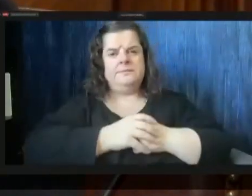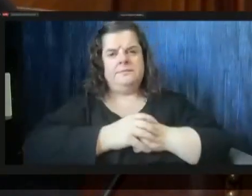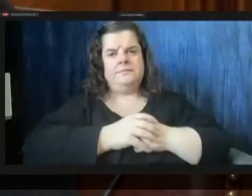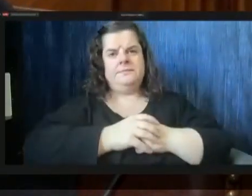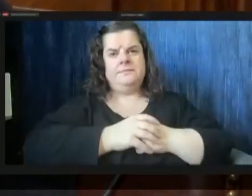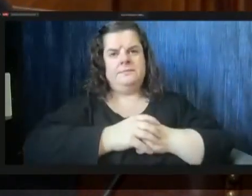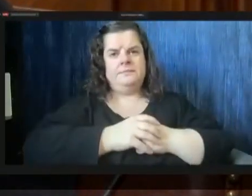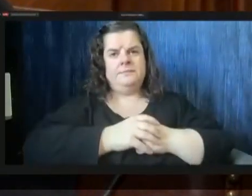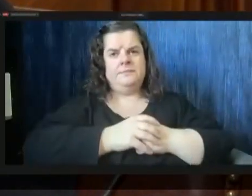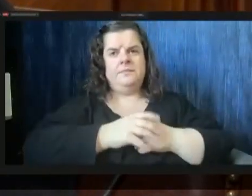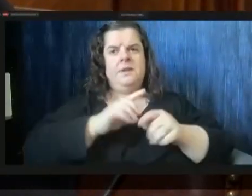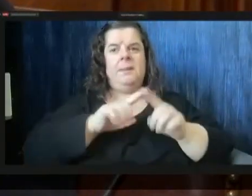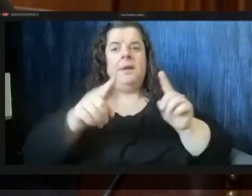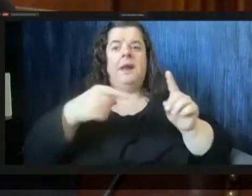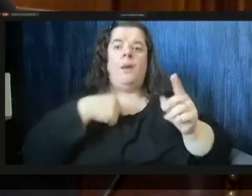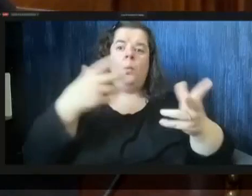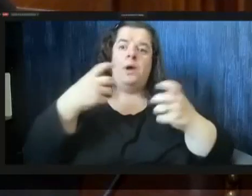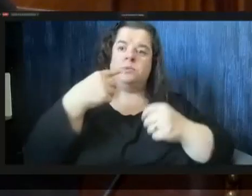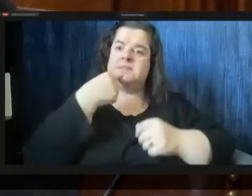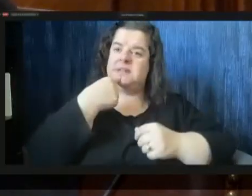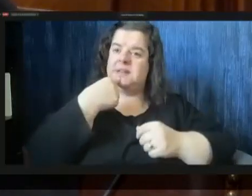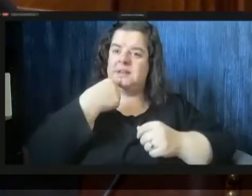But I want to say that the